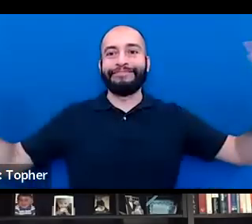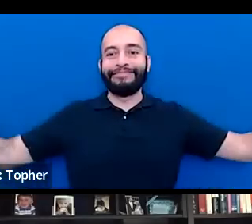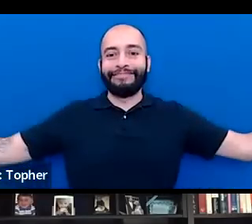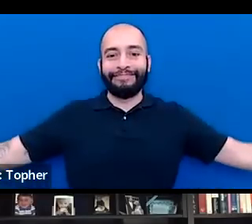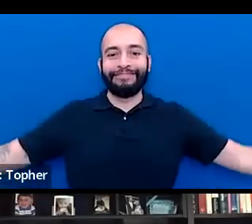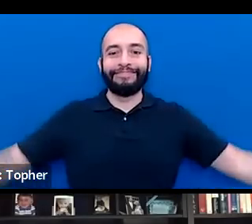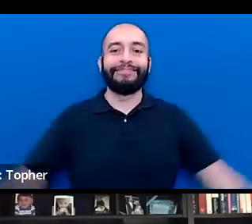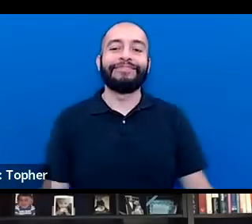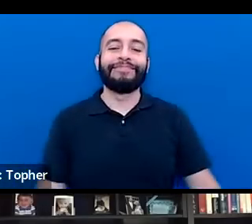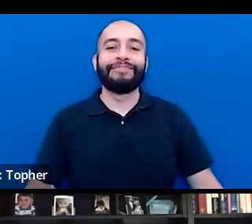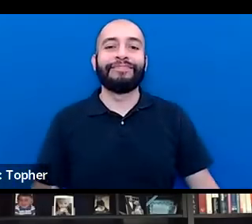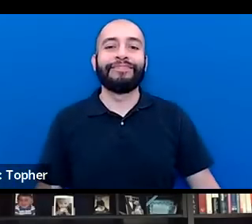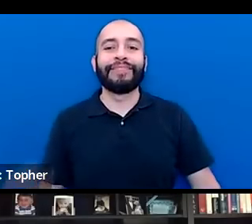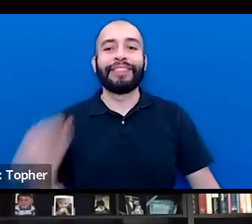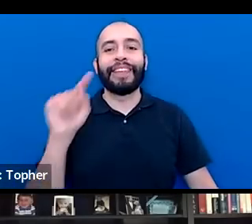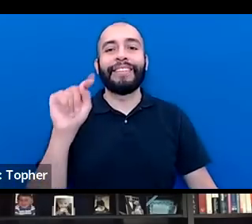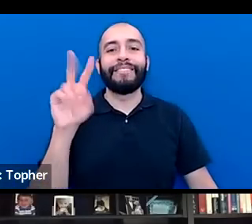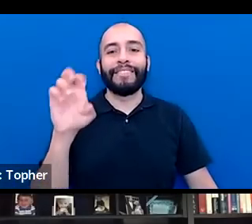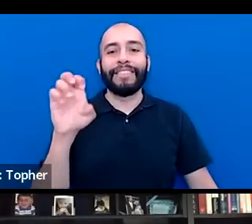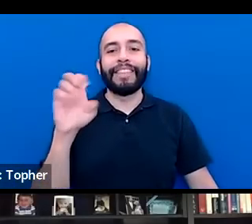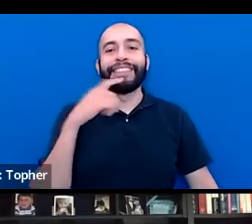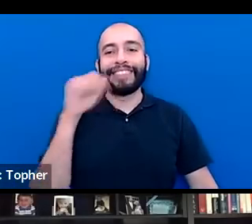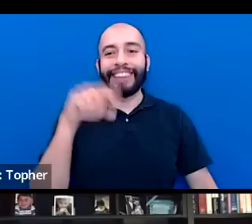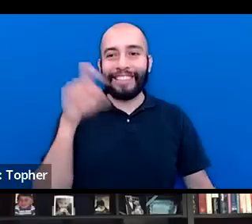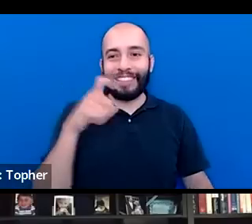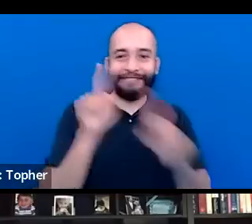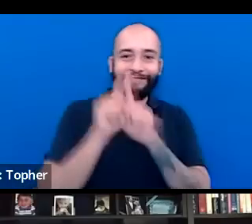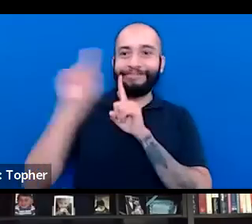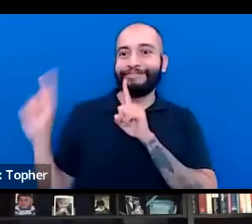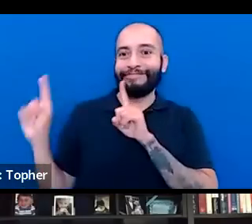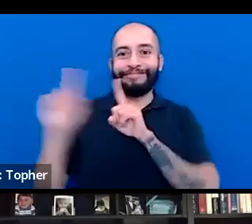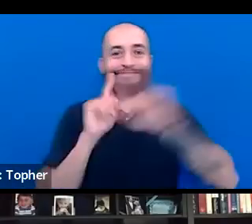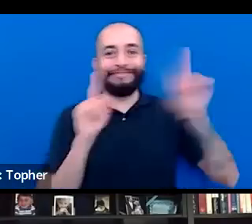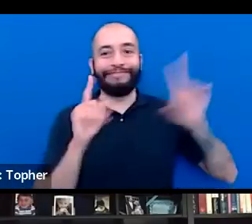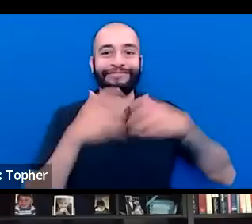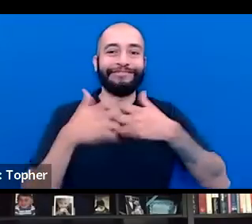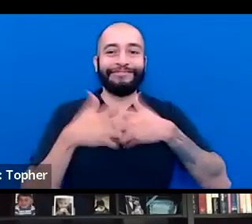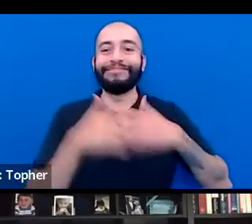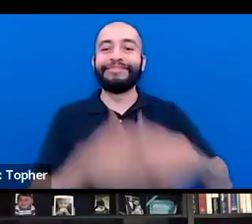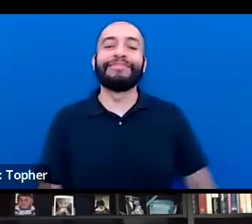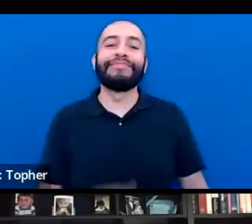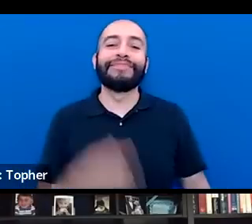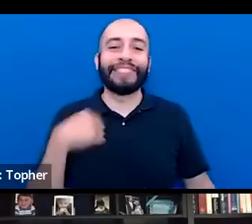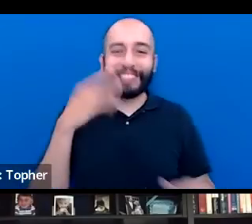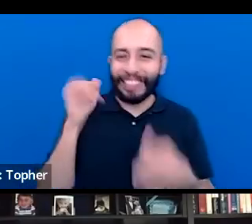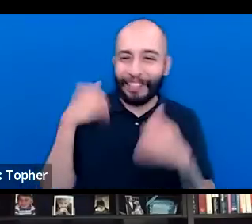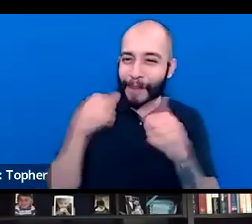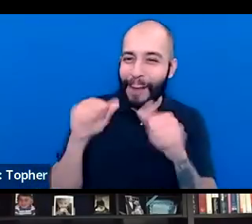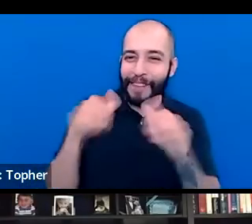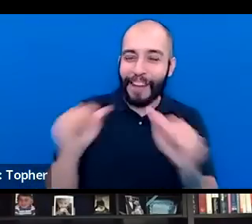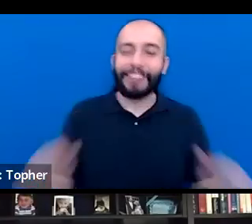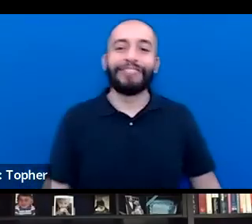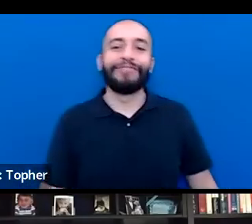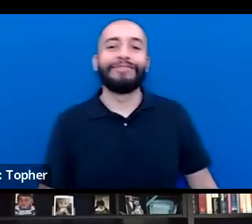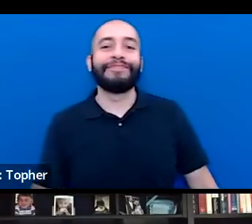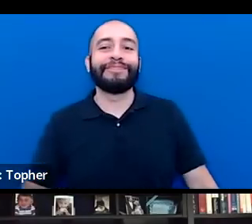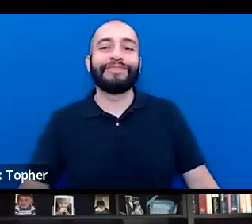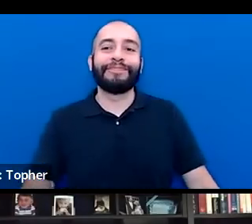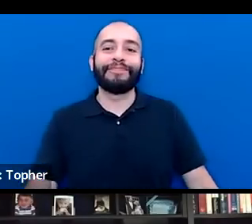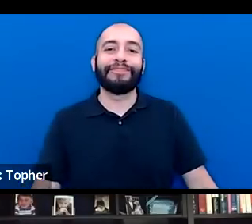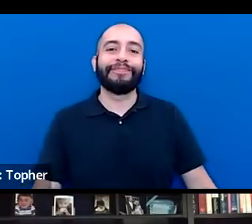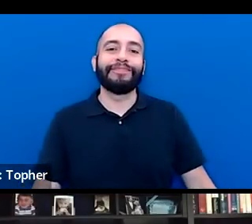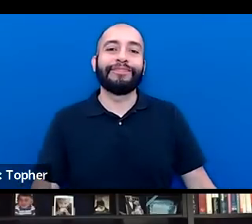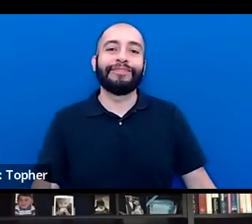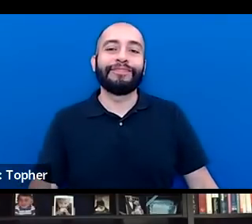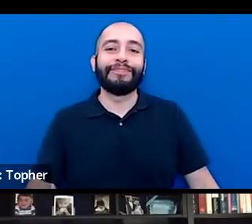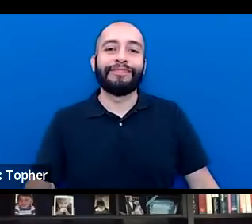myself. Trust me. But you know, good thing about what we have in Staten Island, workers